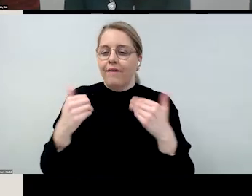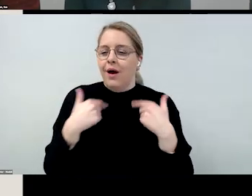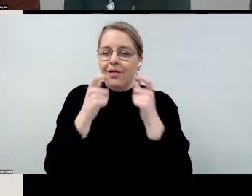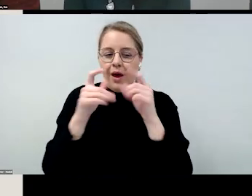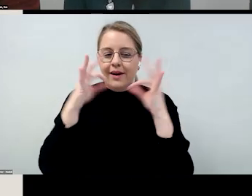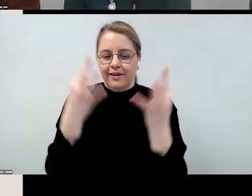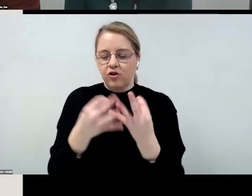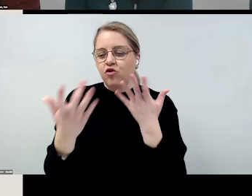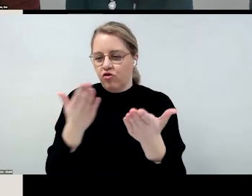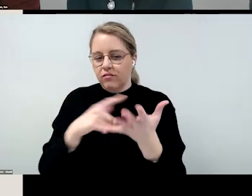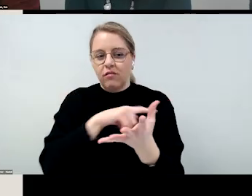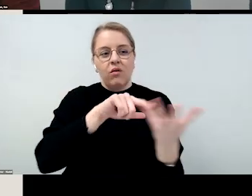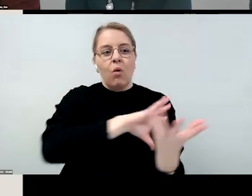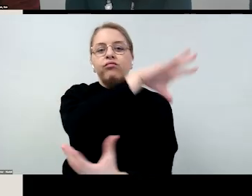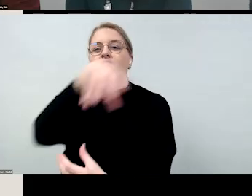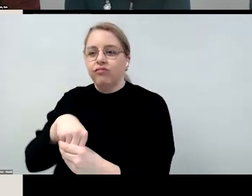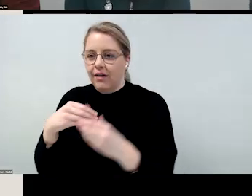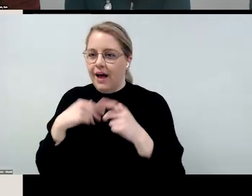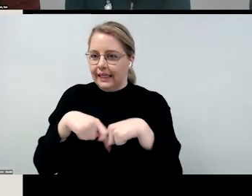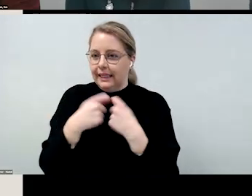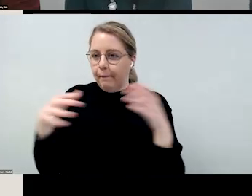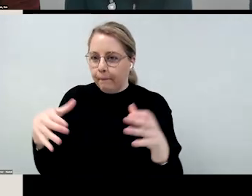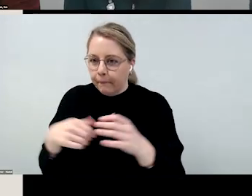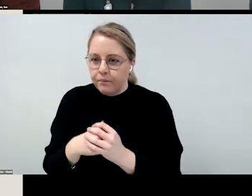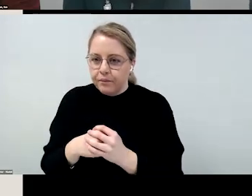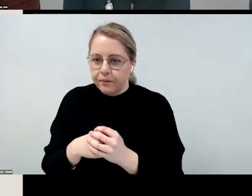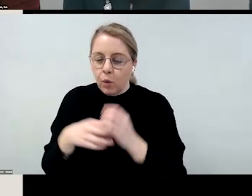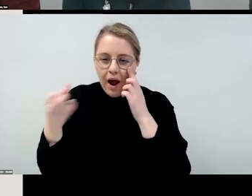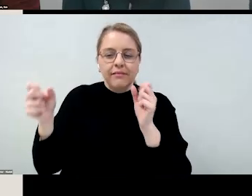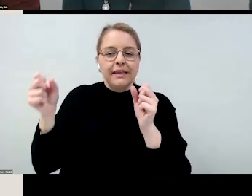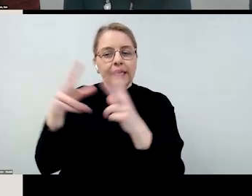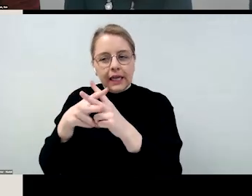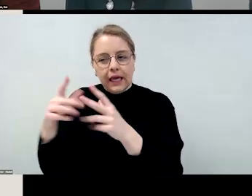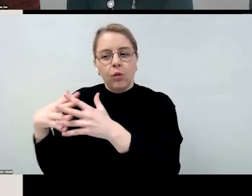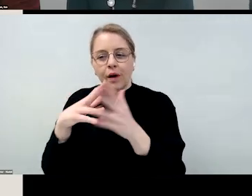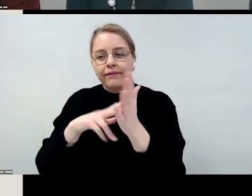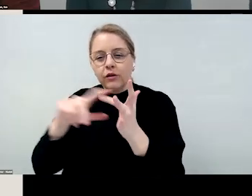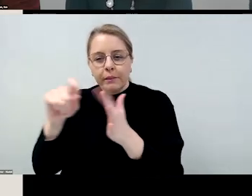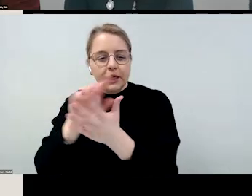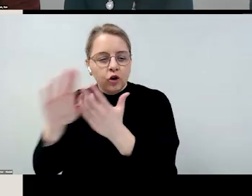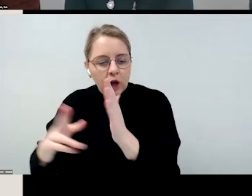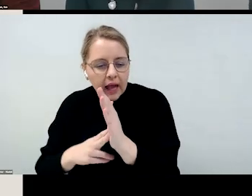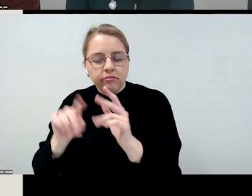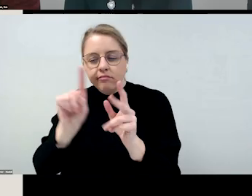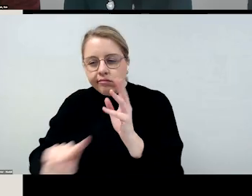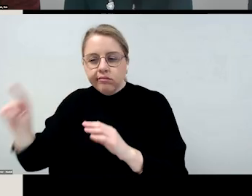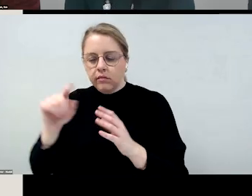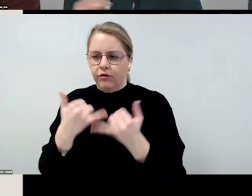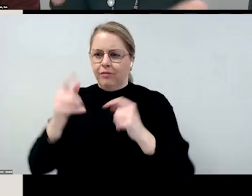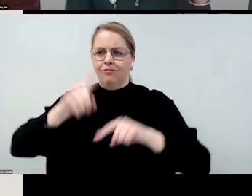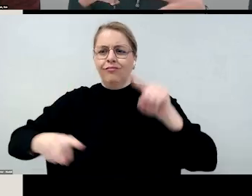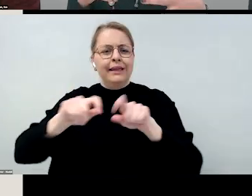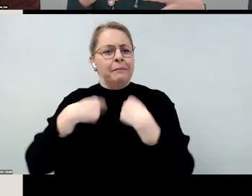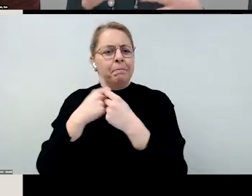and services partnering, including Central and Eastern Sydney PHN and Western Victoria PHN. So it's a very diverse